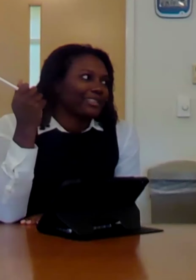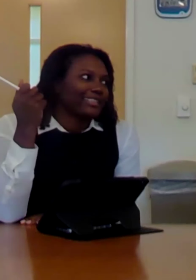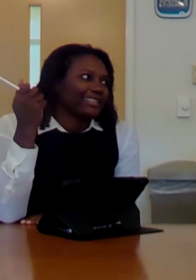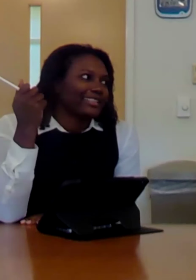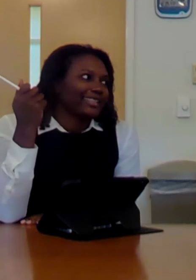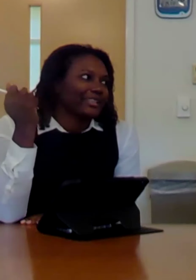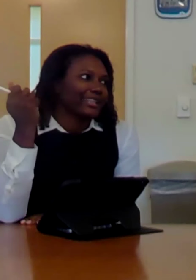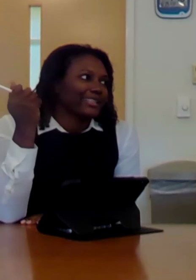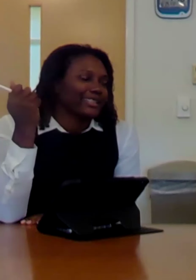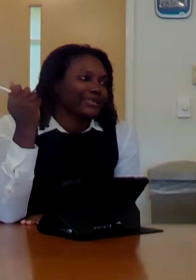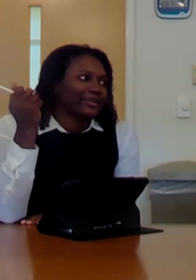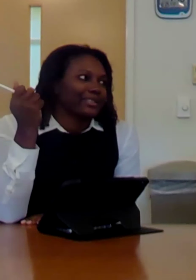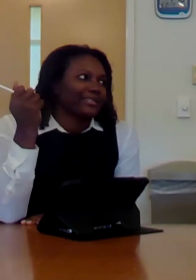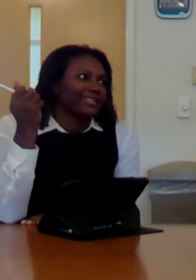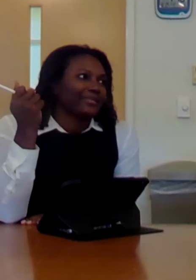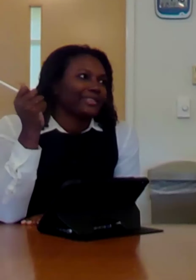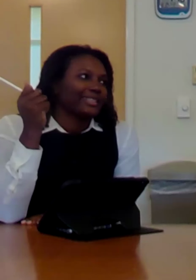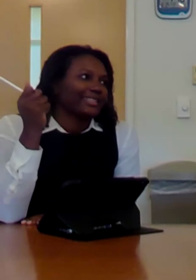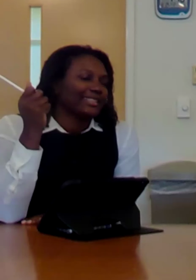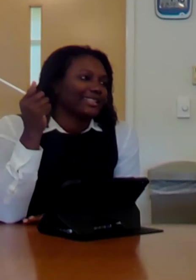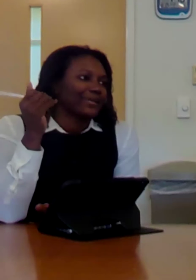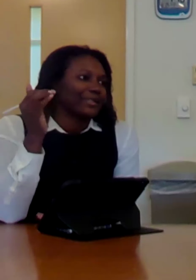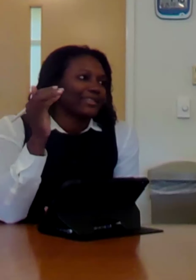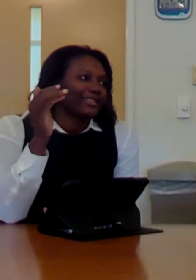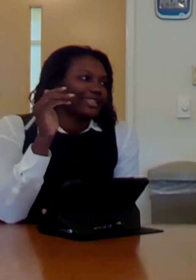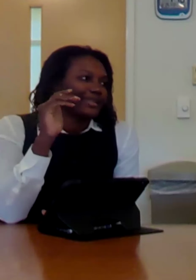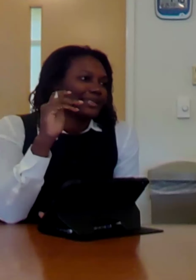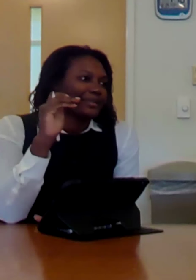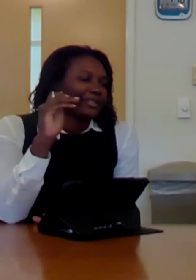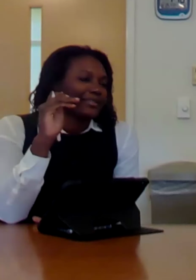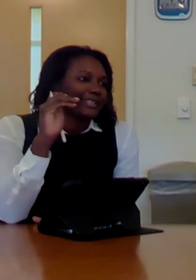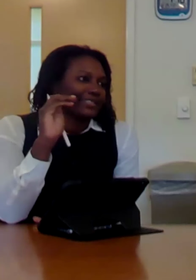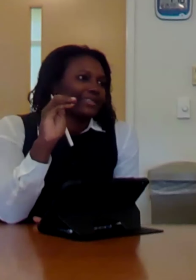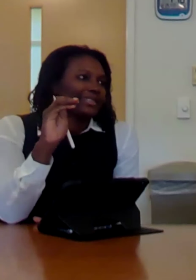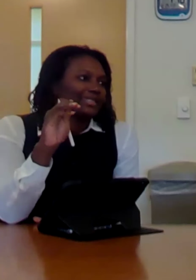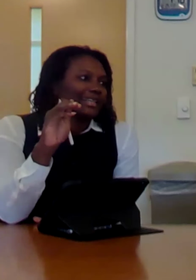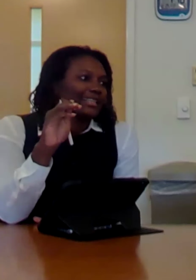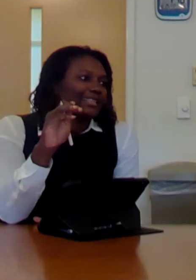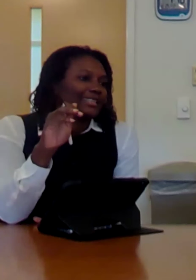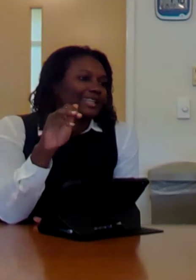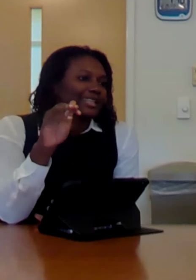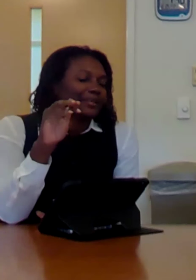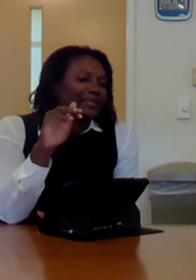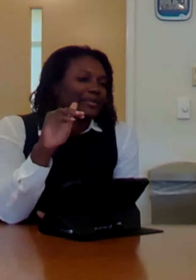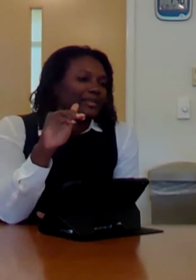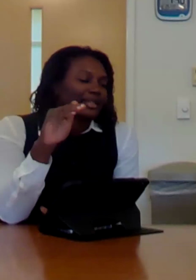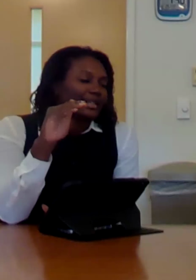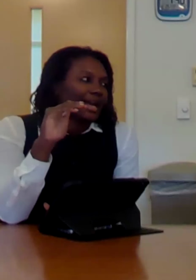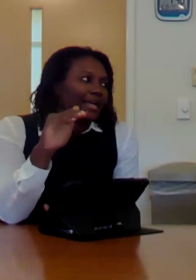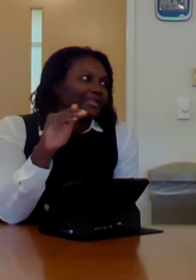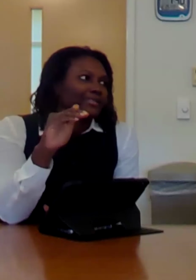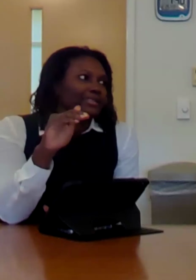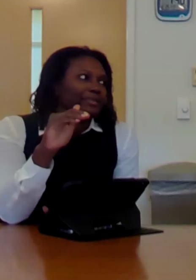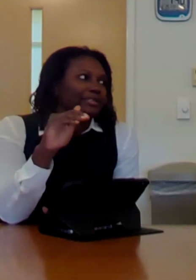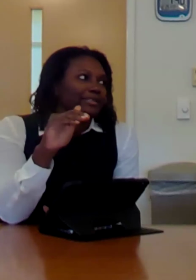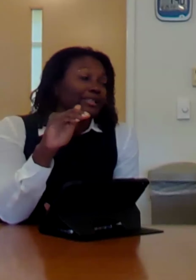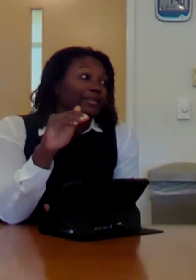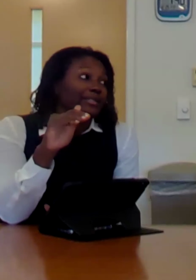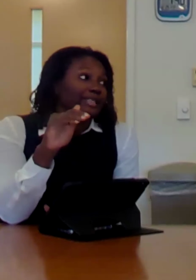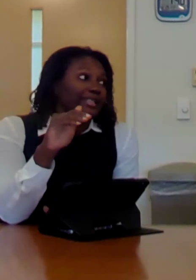already published and they're like trying to like reproduce them. And that's like, that should be the mark of like doing good science, is that like people can like